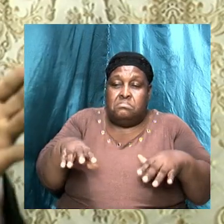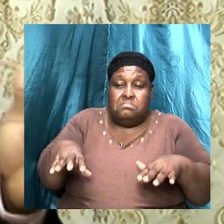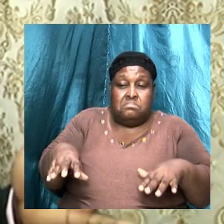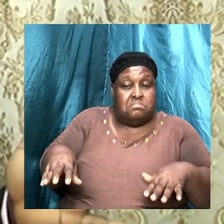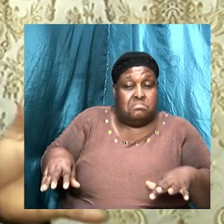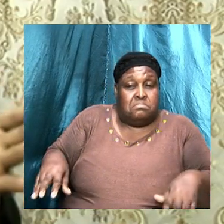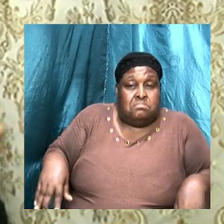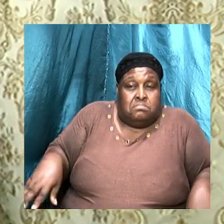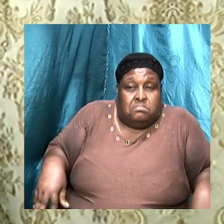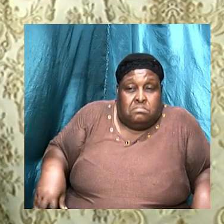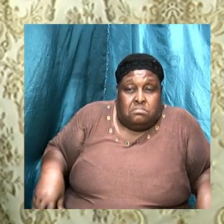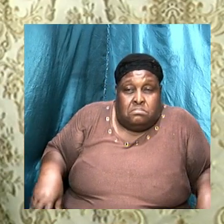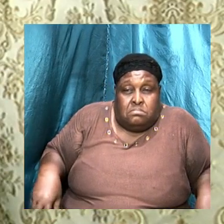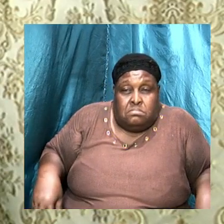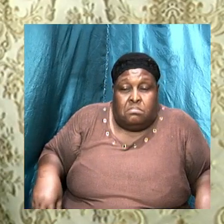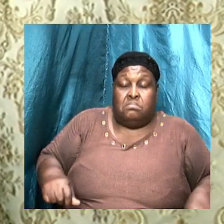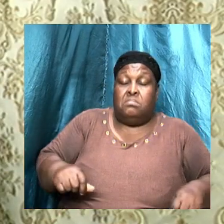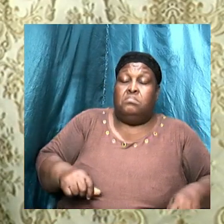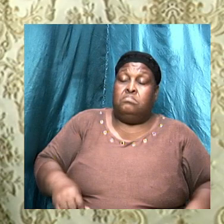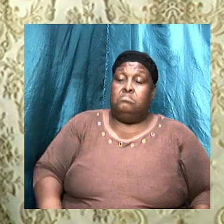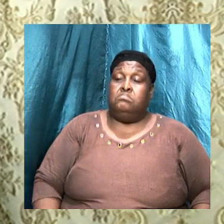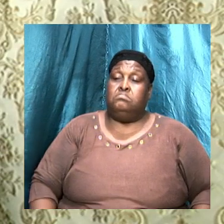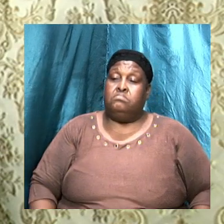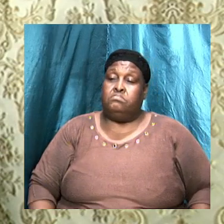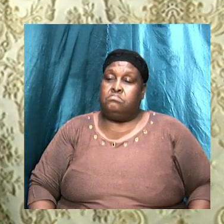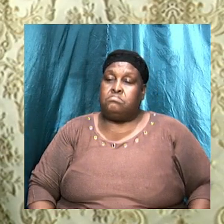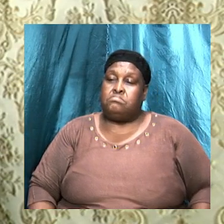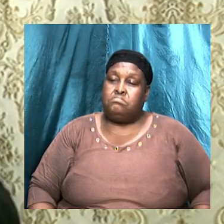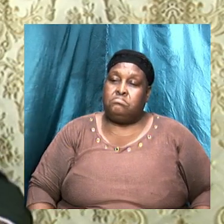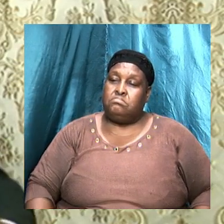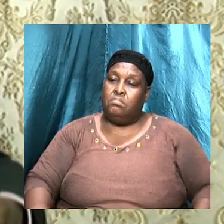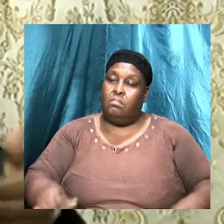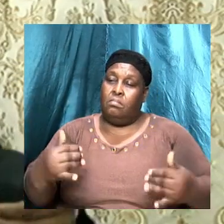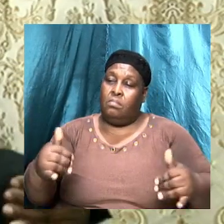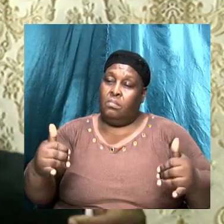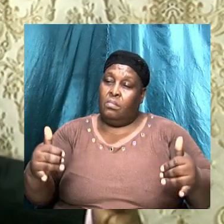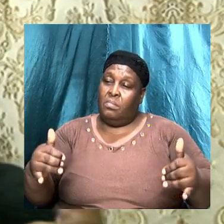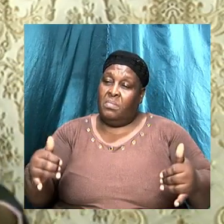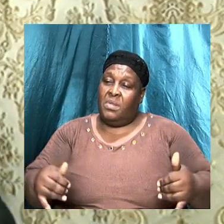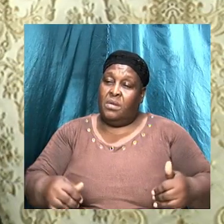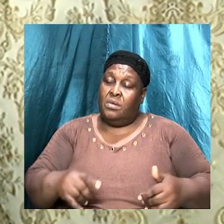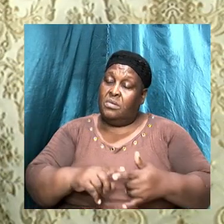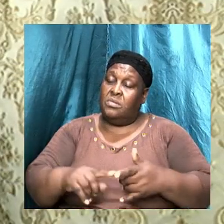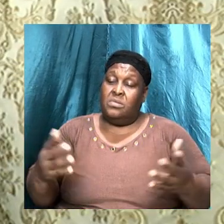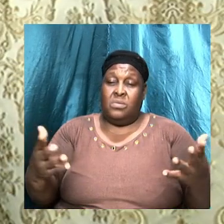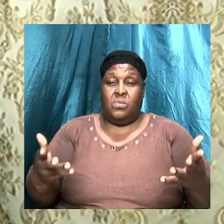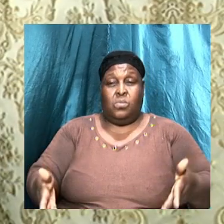and this is child's play to what is going to come